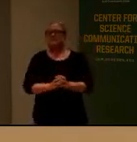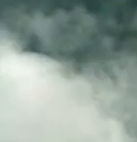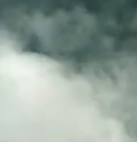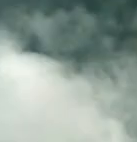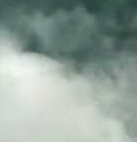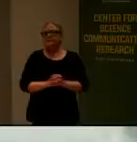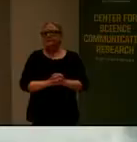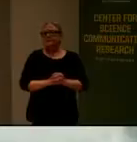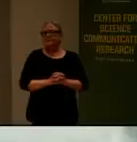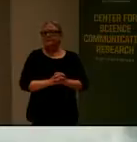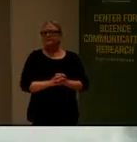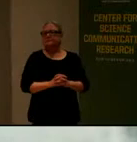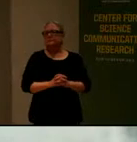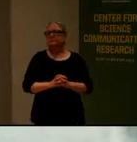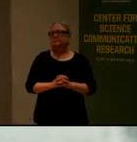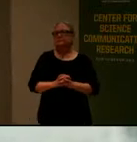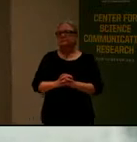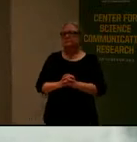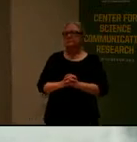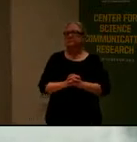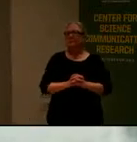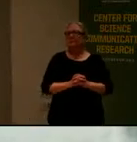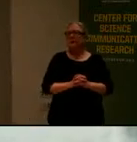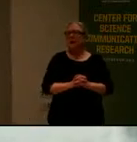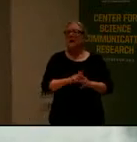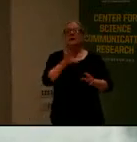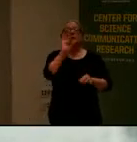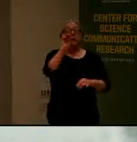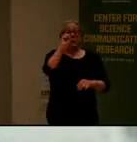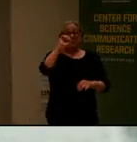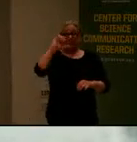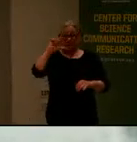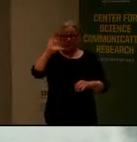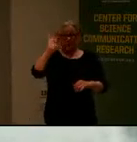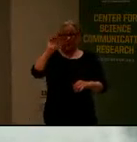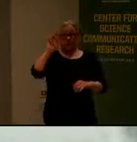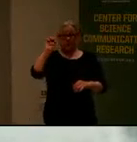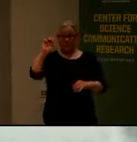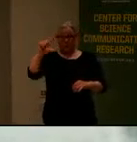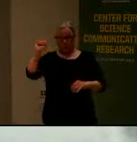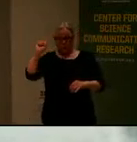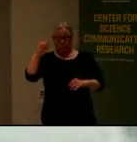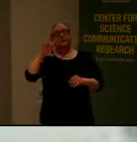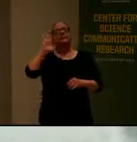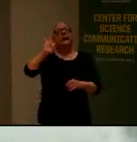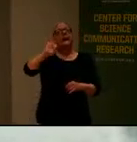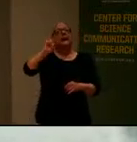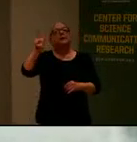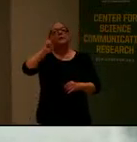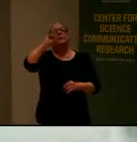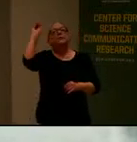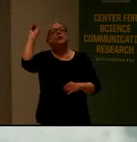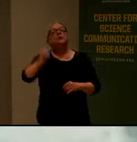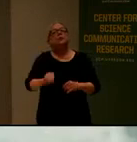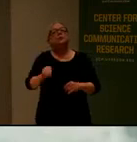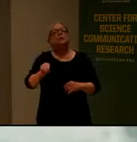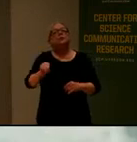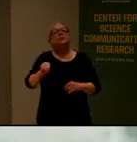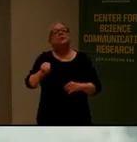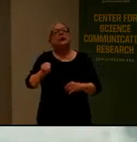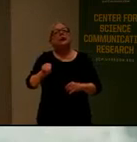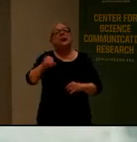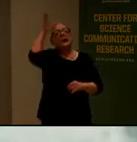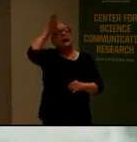So the burning of fossil fuels accounted for 92% of